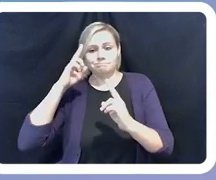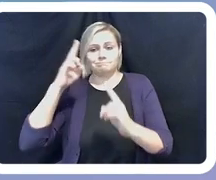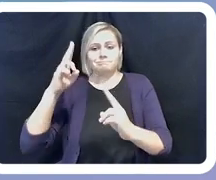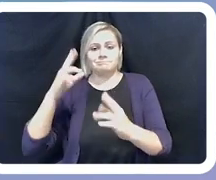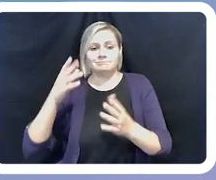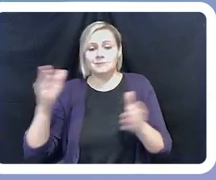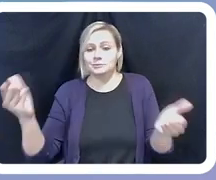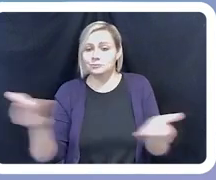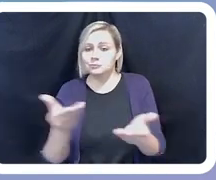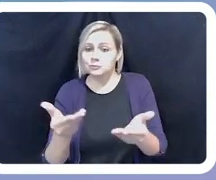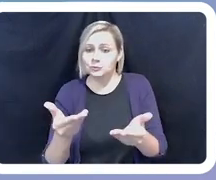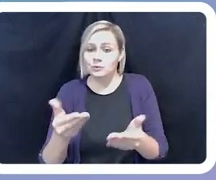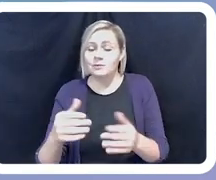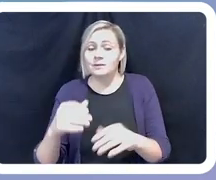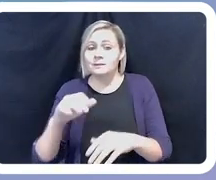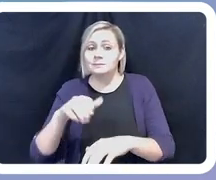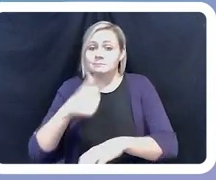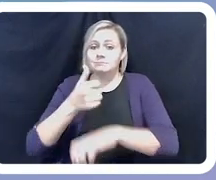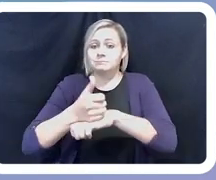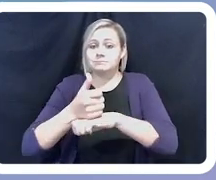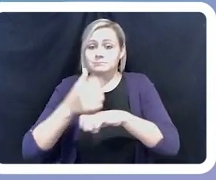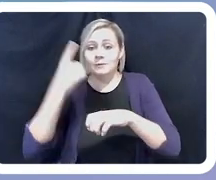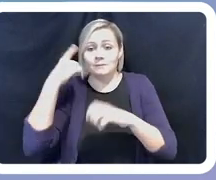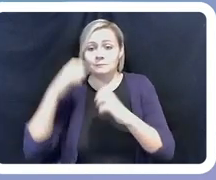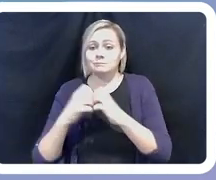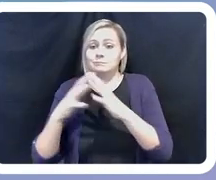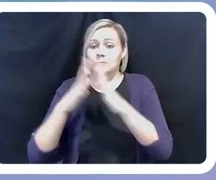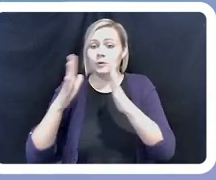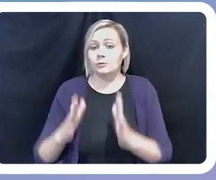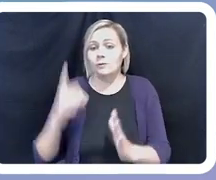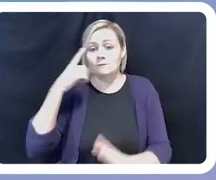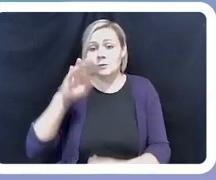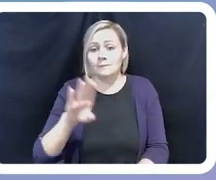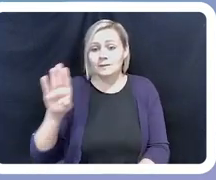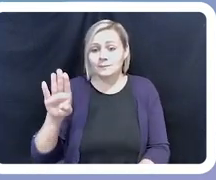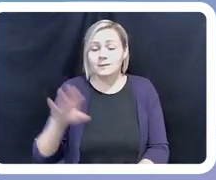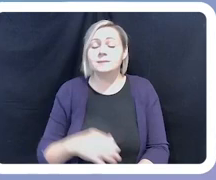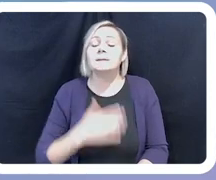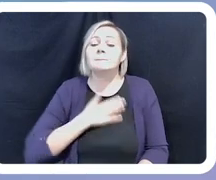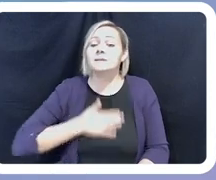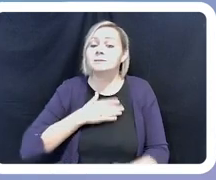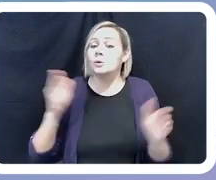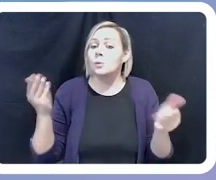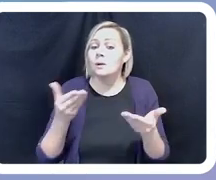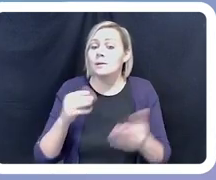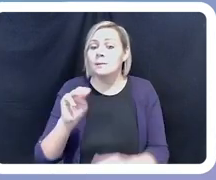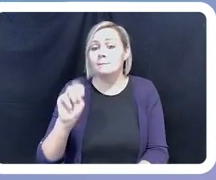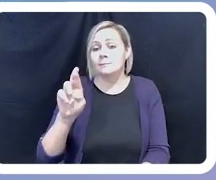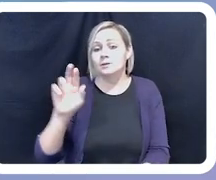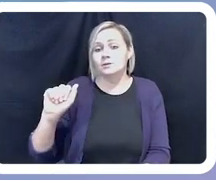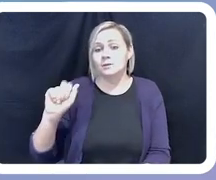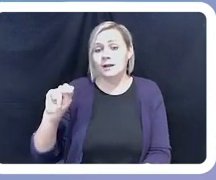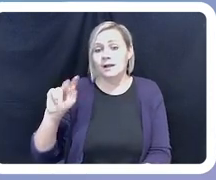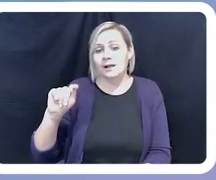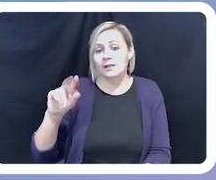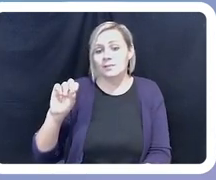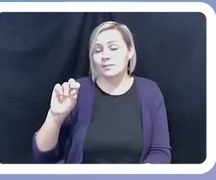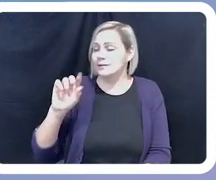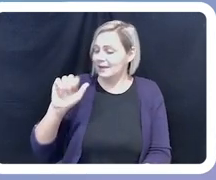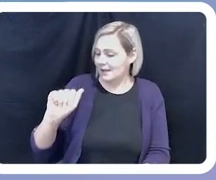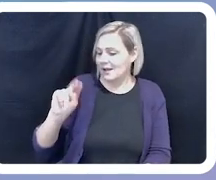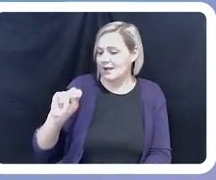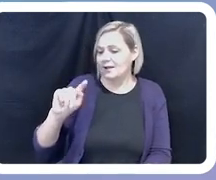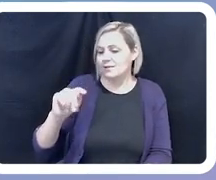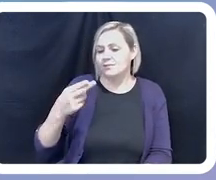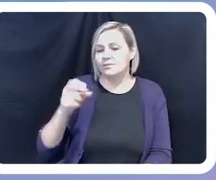honor to introduce the founder of Best Buddies. Without further ado, please welcome Mr. Anthony